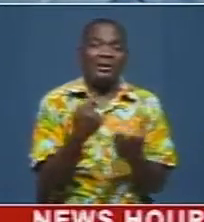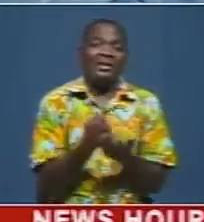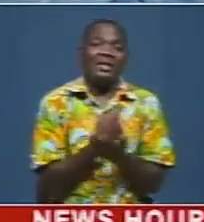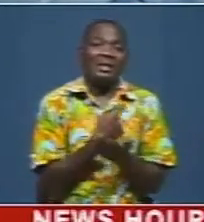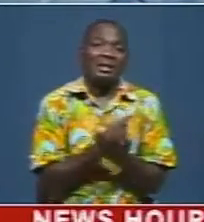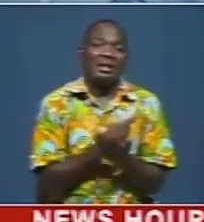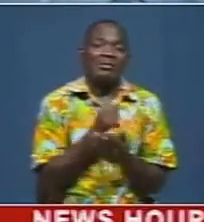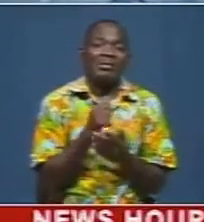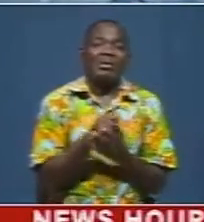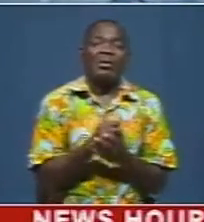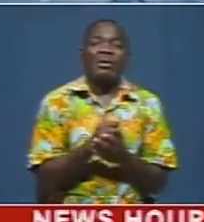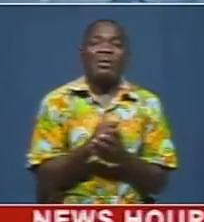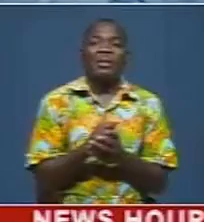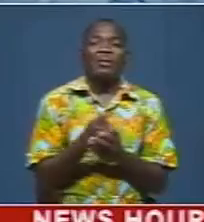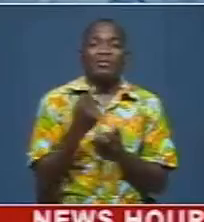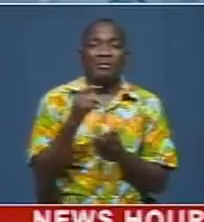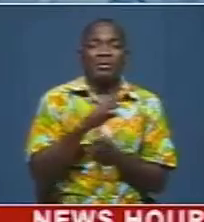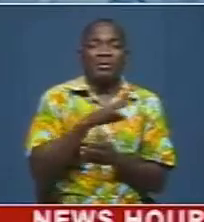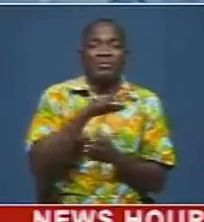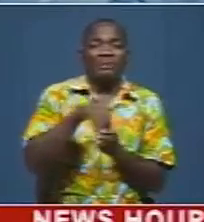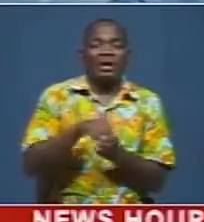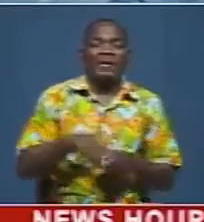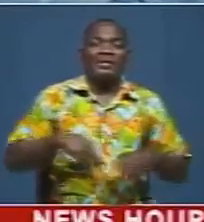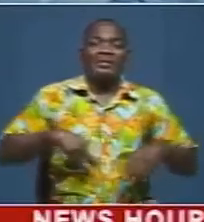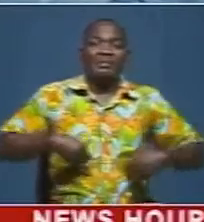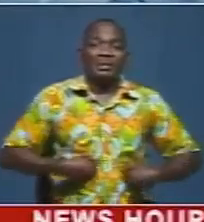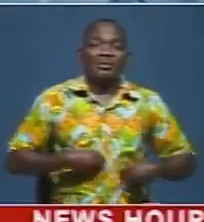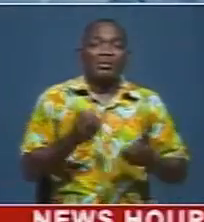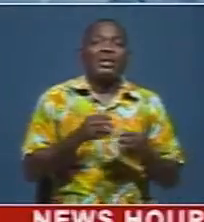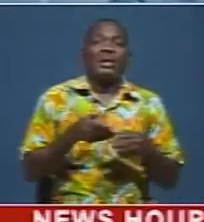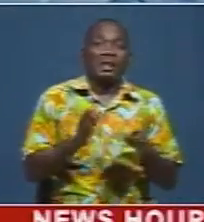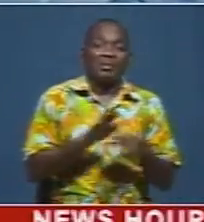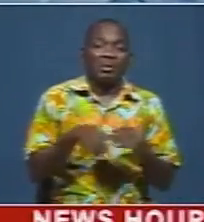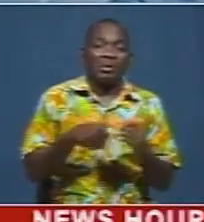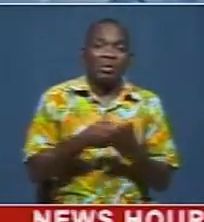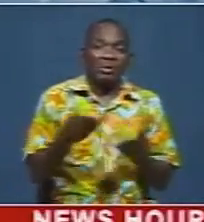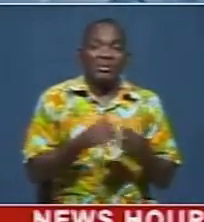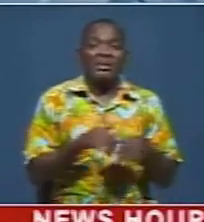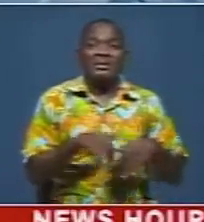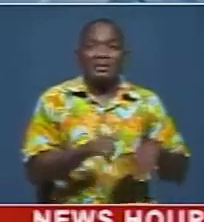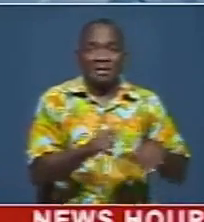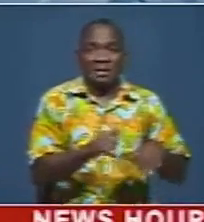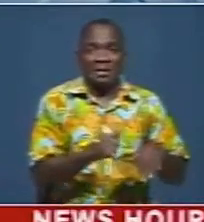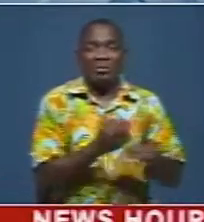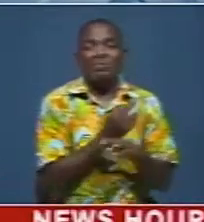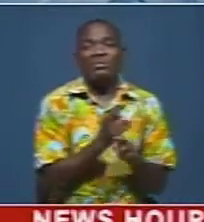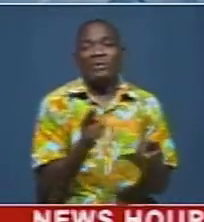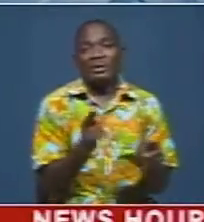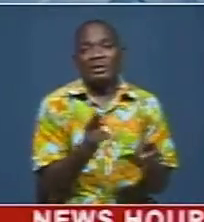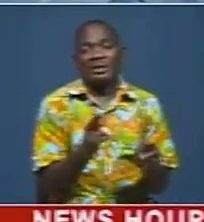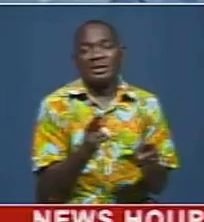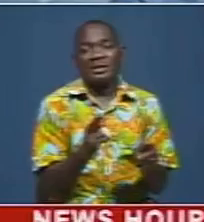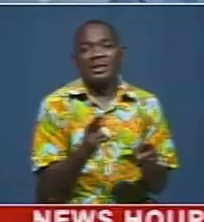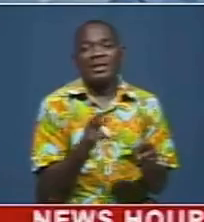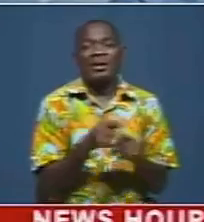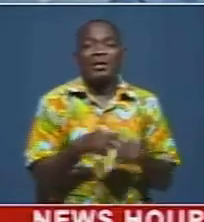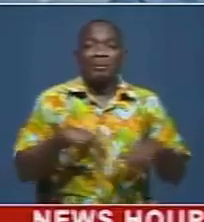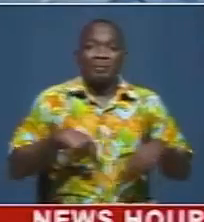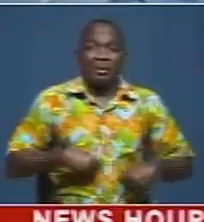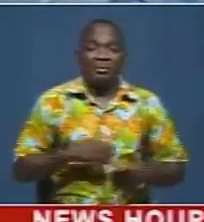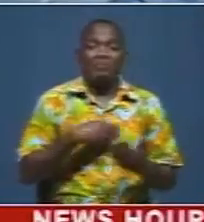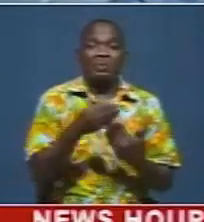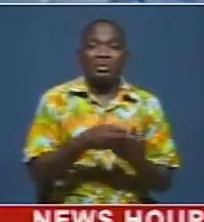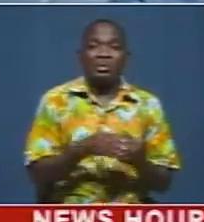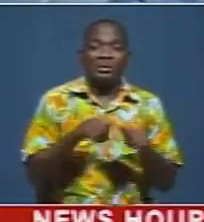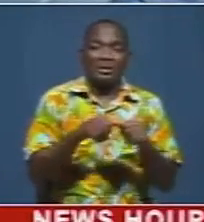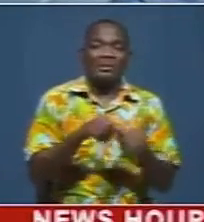from the unification of pensions and has opted to allow these services remain on the already existing pension programs such as